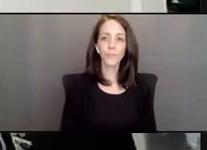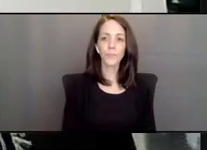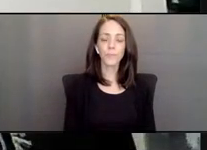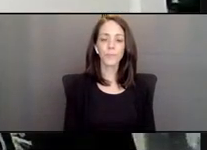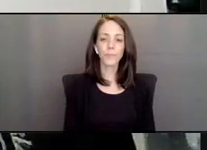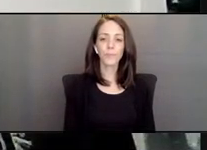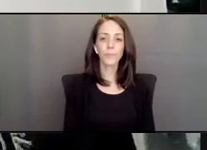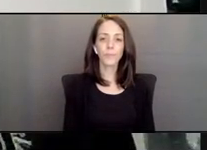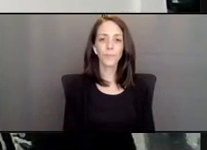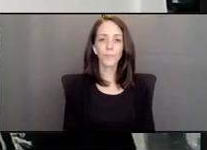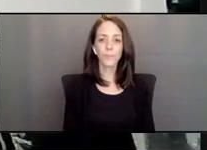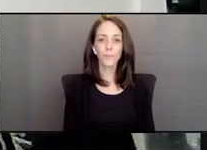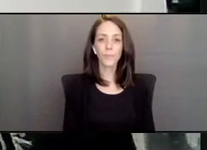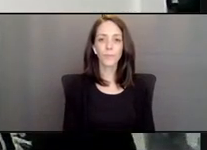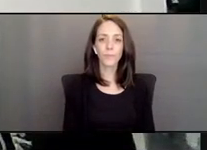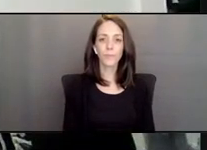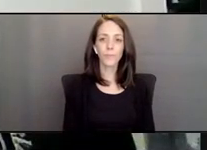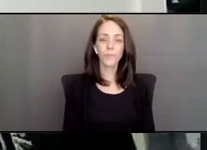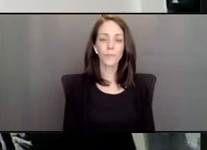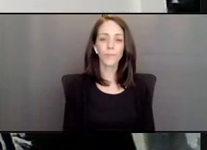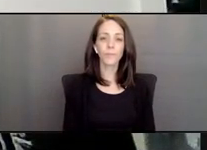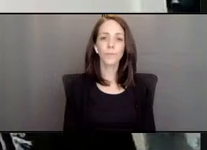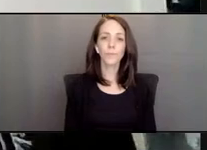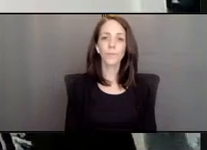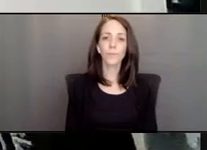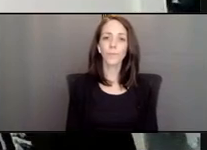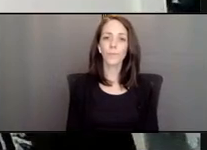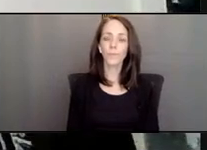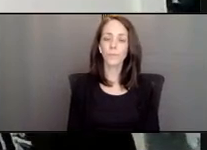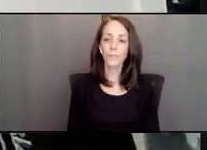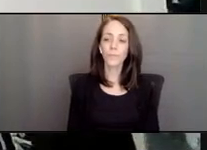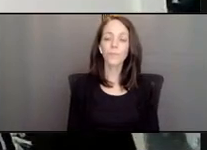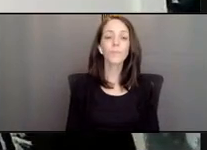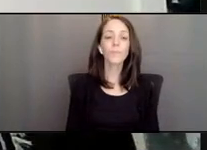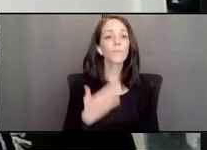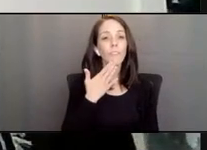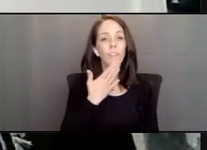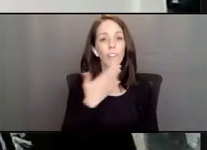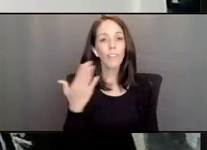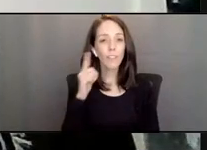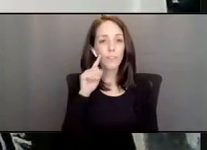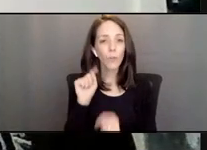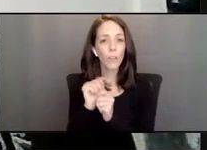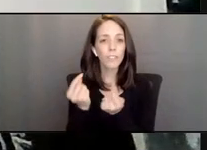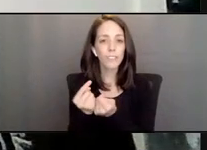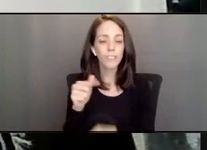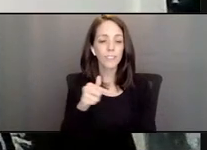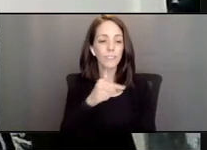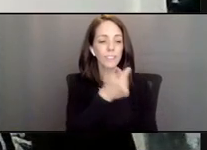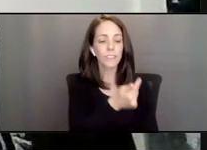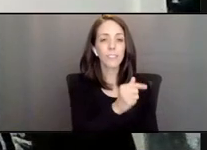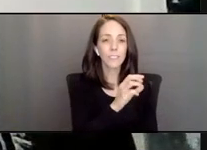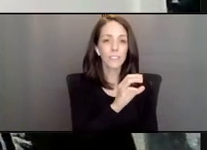Well, thank the team for all of that. I'll turn it to Ms. Seeley for any comments that she wants to start